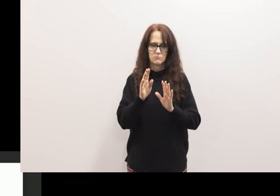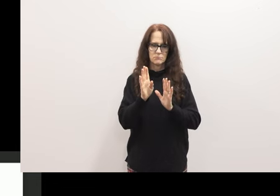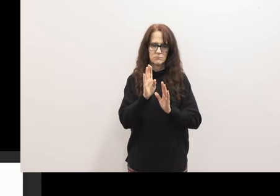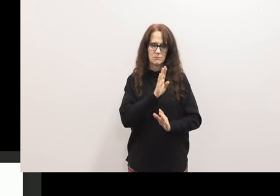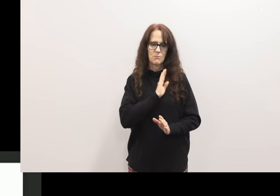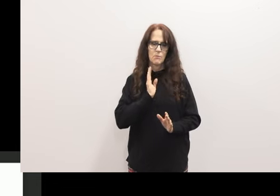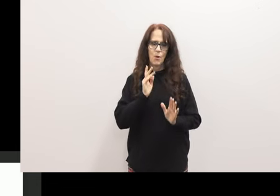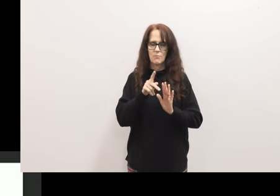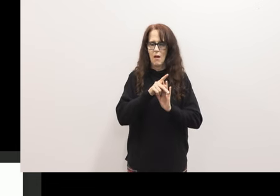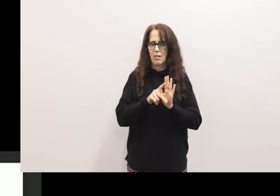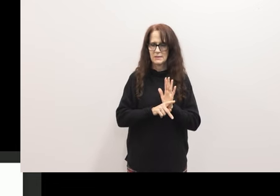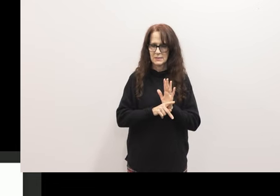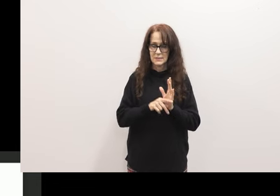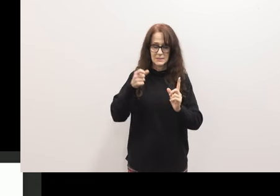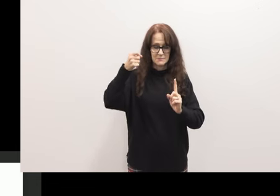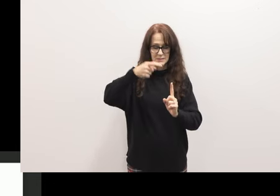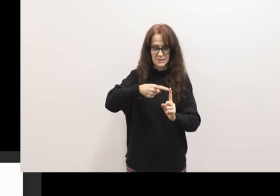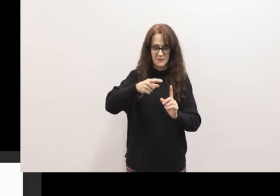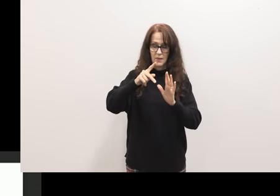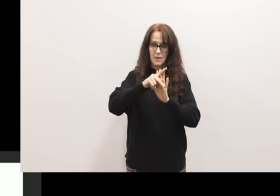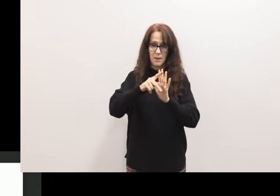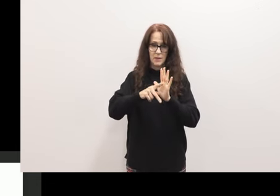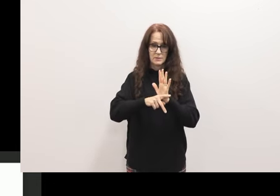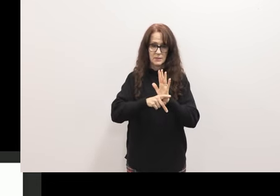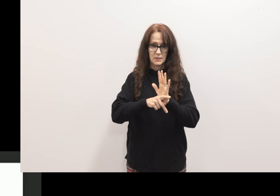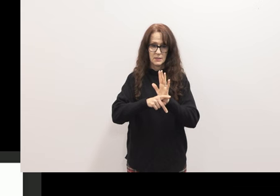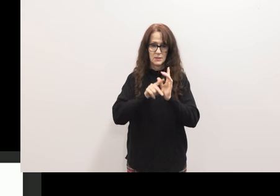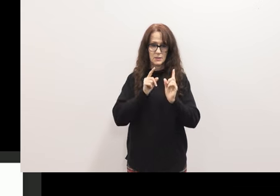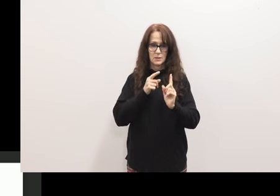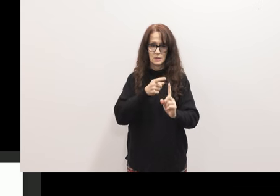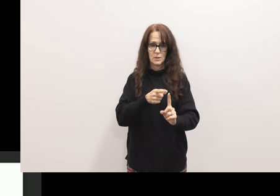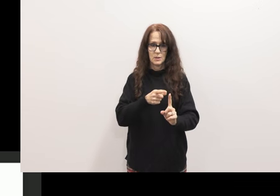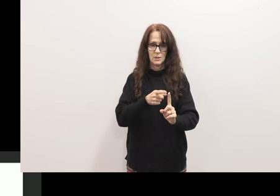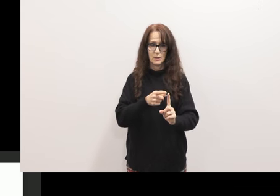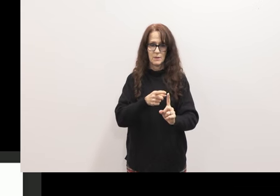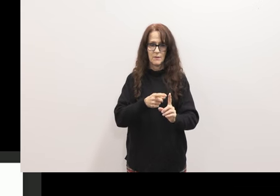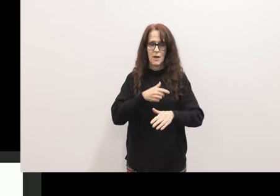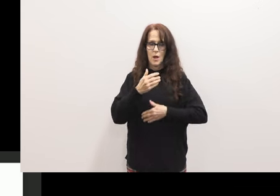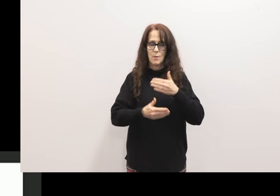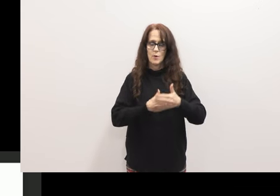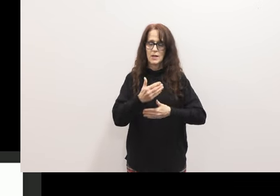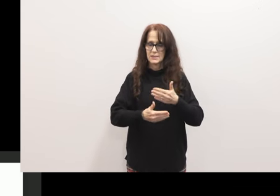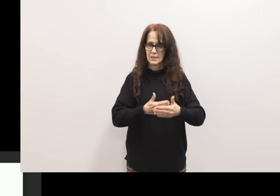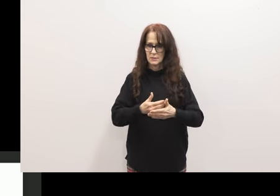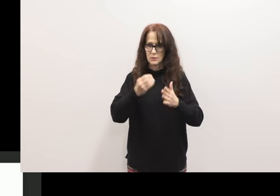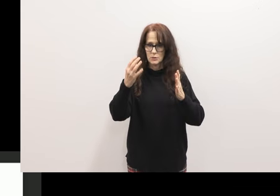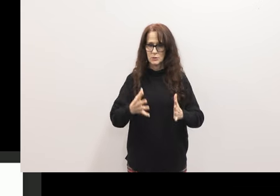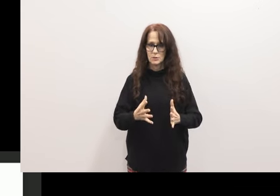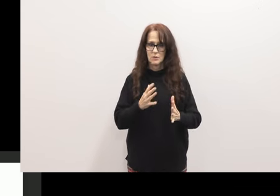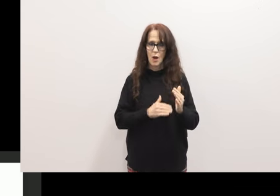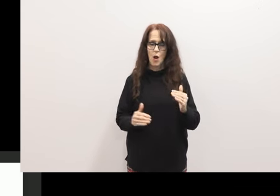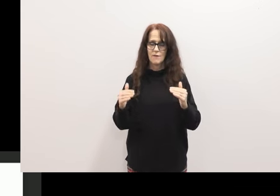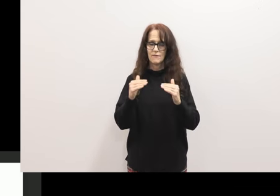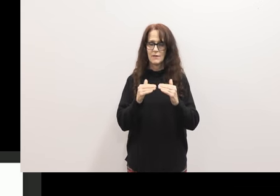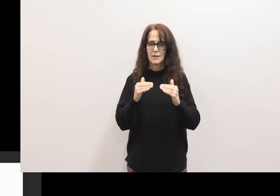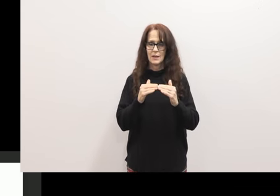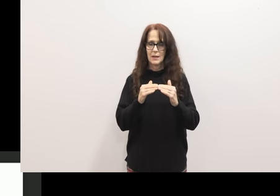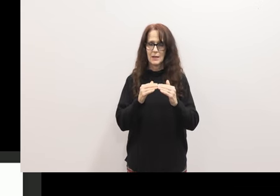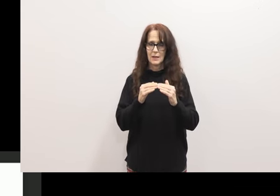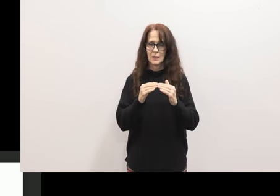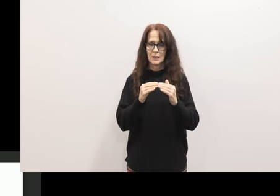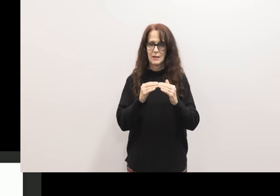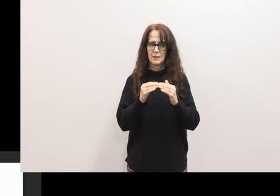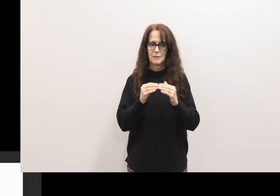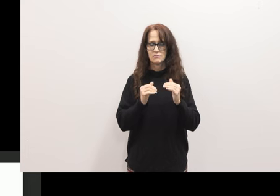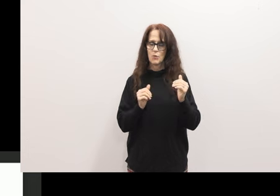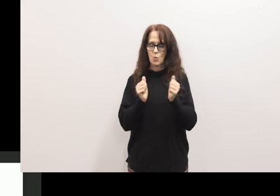So specifically, the policy aims to have a process where students are treated fairly and equitably